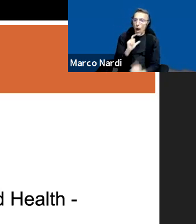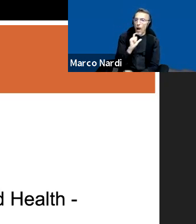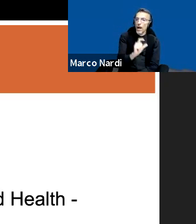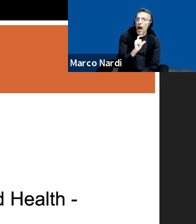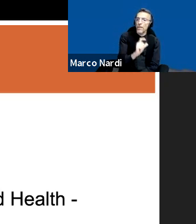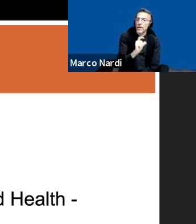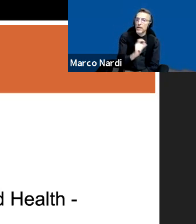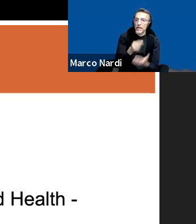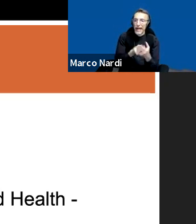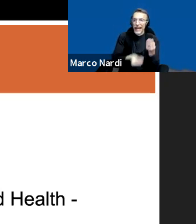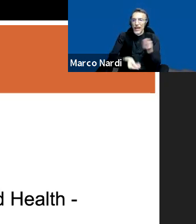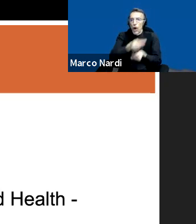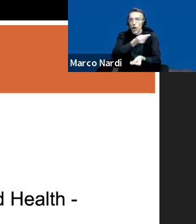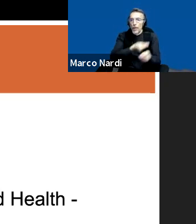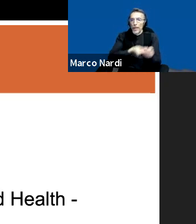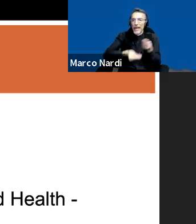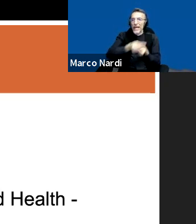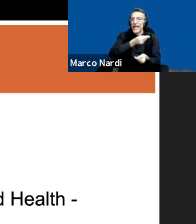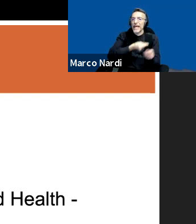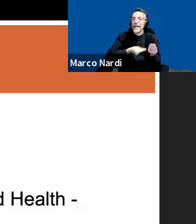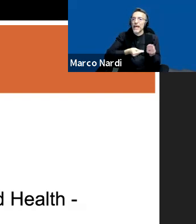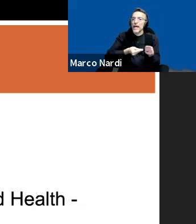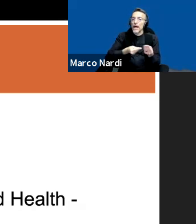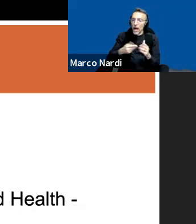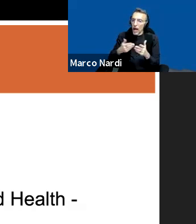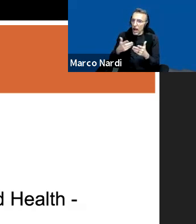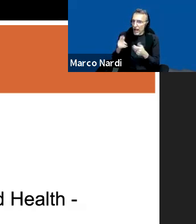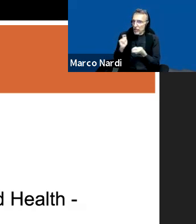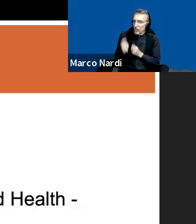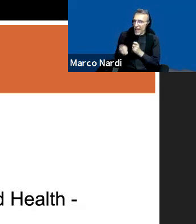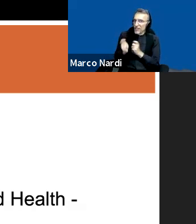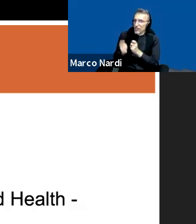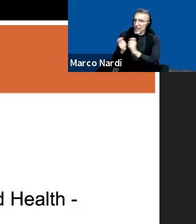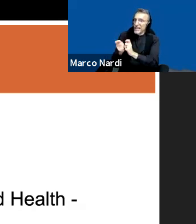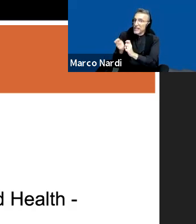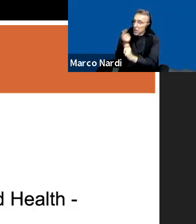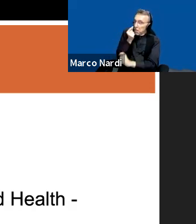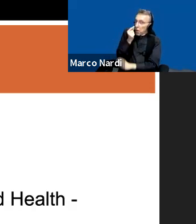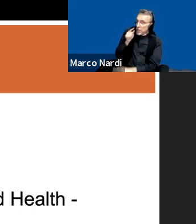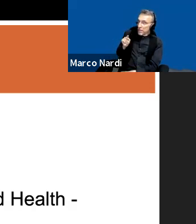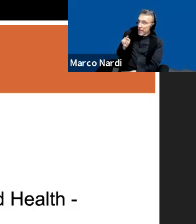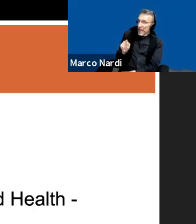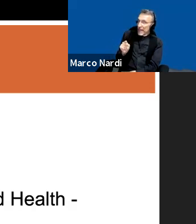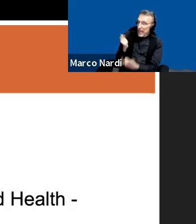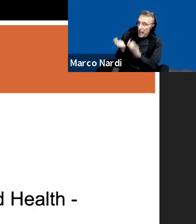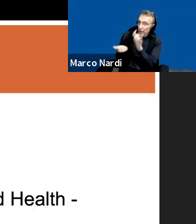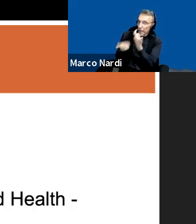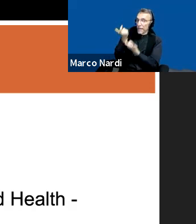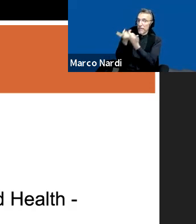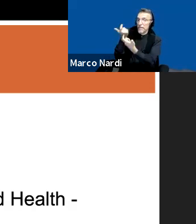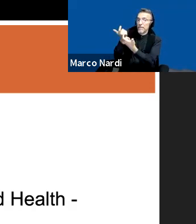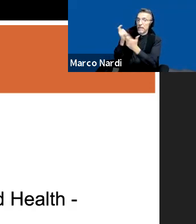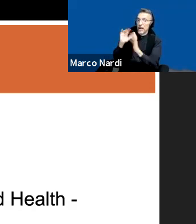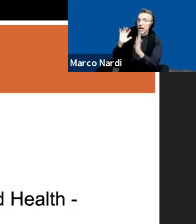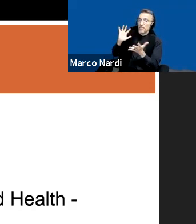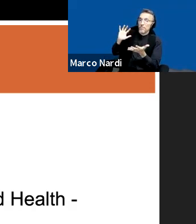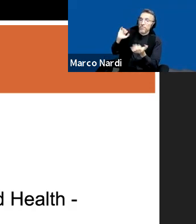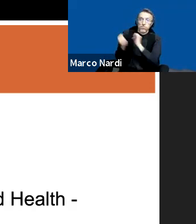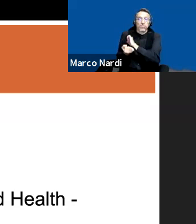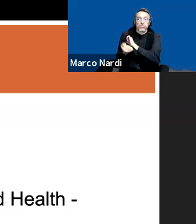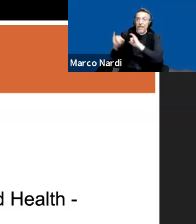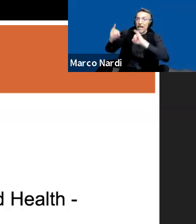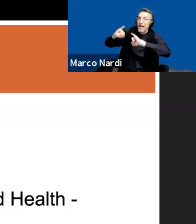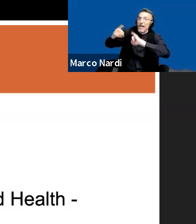economy and building on some of the changes that we've seen, some of the possibilities that dramatic change can clearly